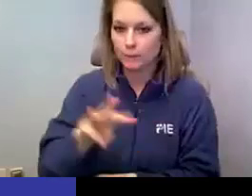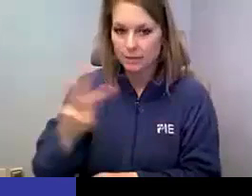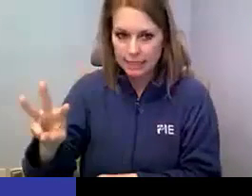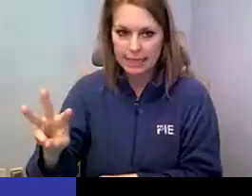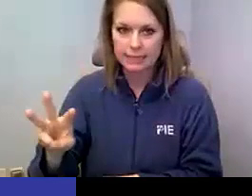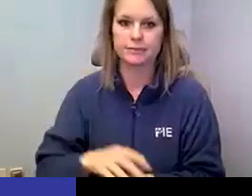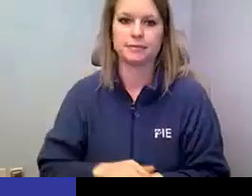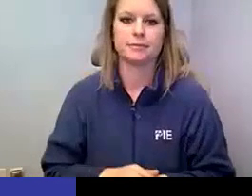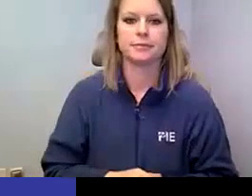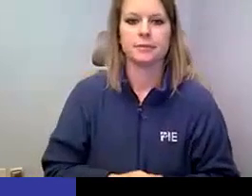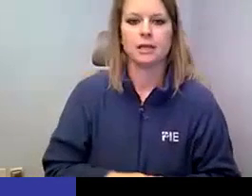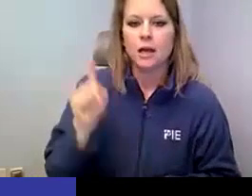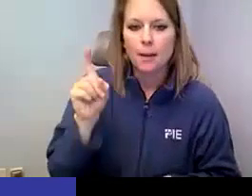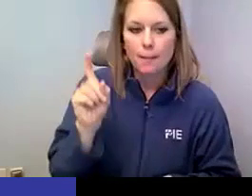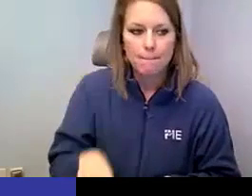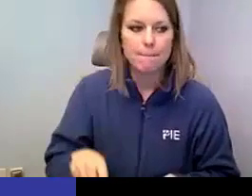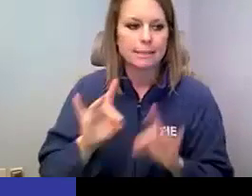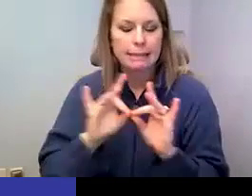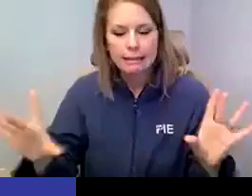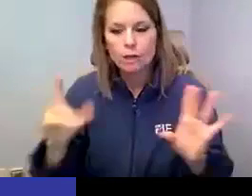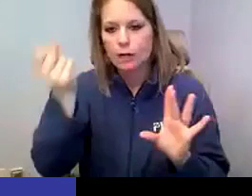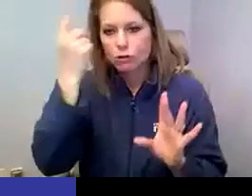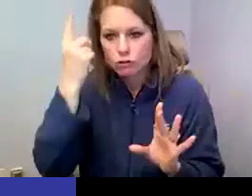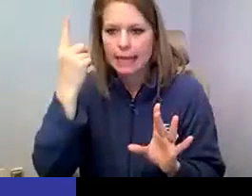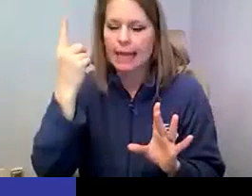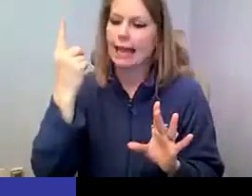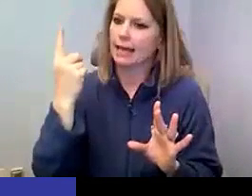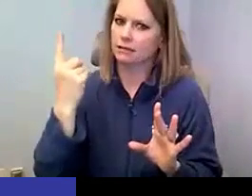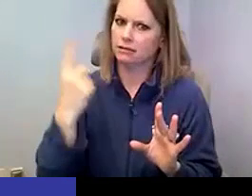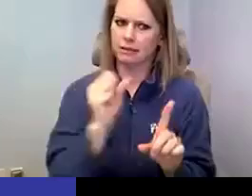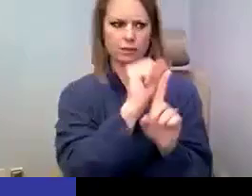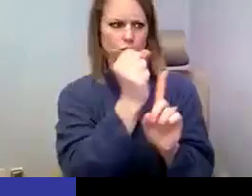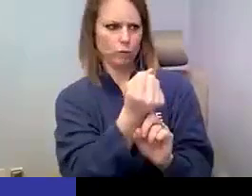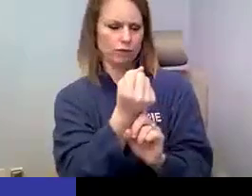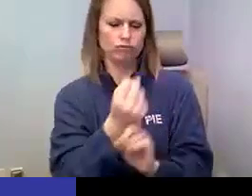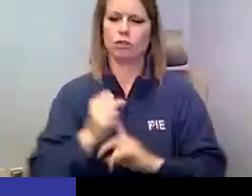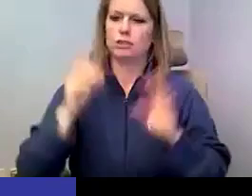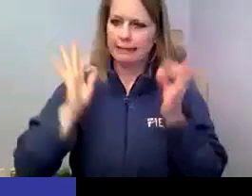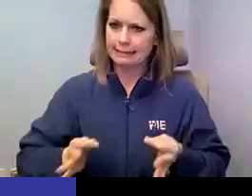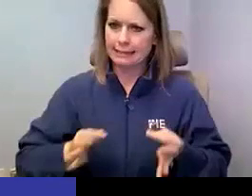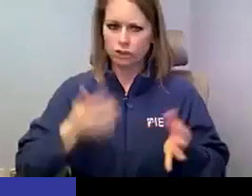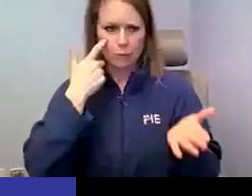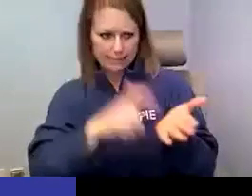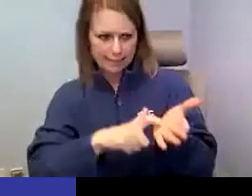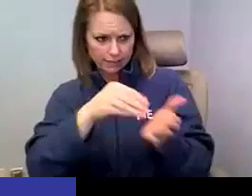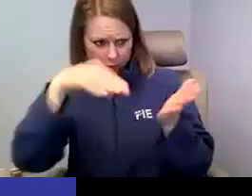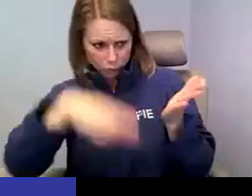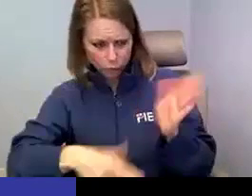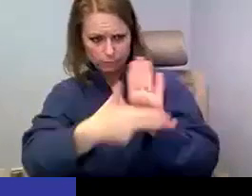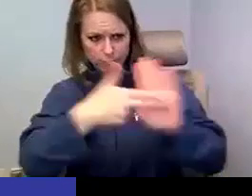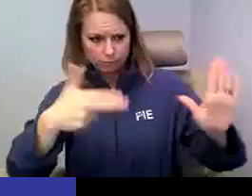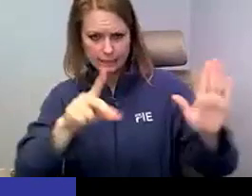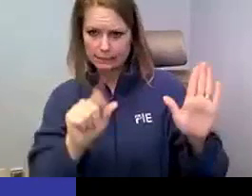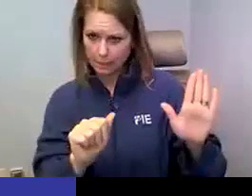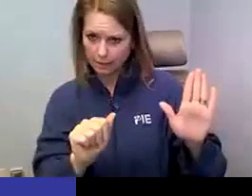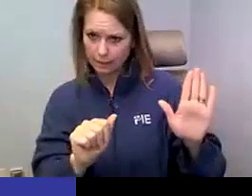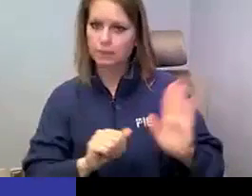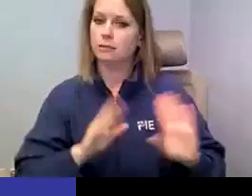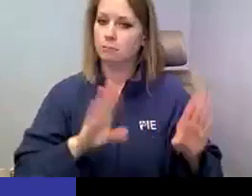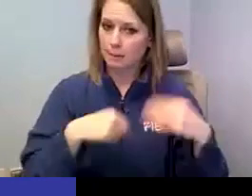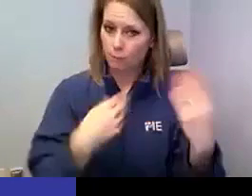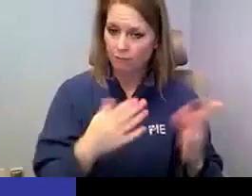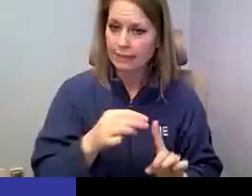we must clearly understand the conditions under which the decision to identify a student as having a disability and providing special